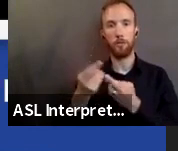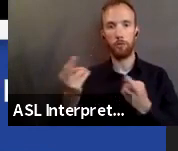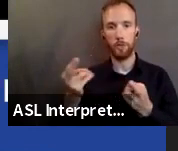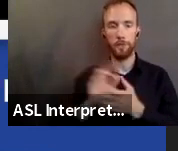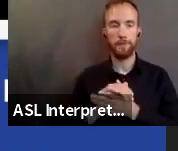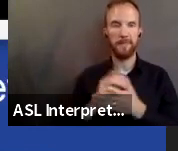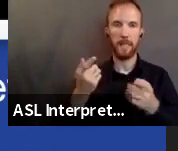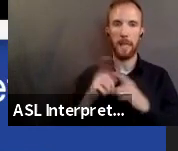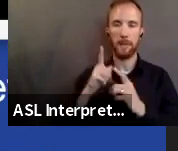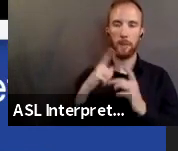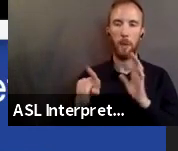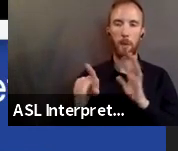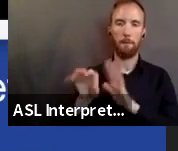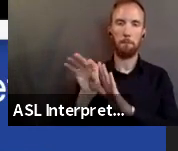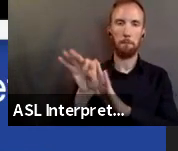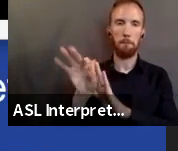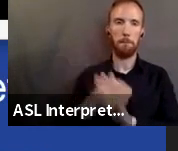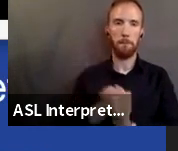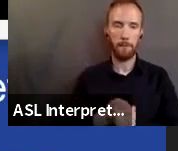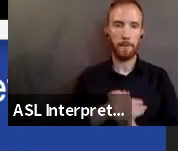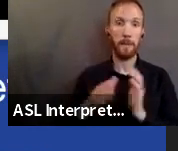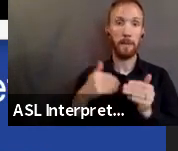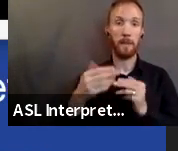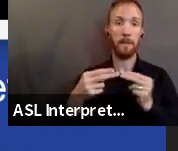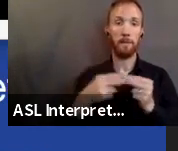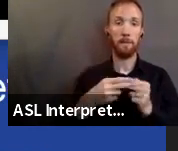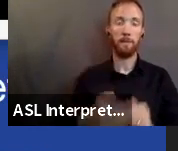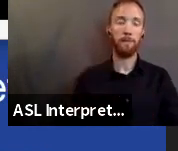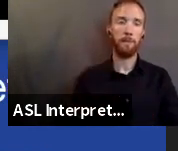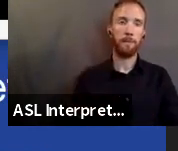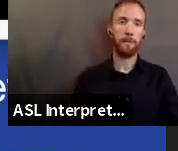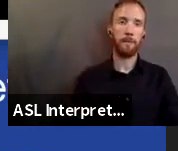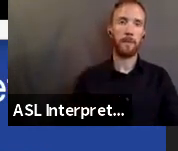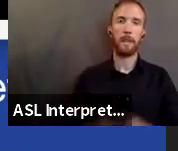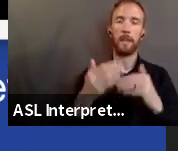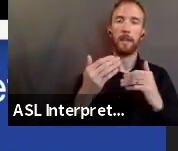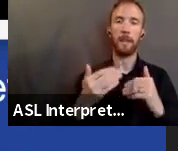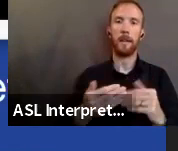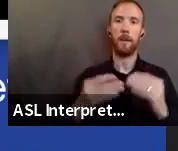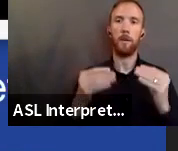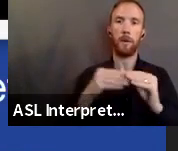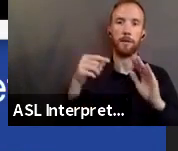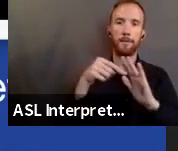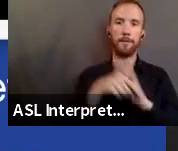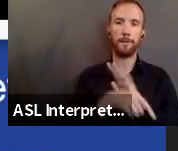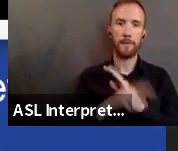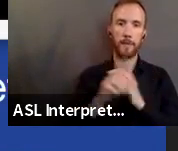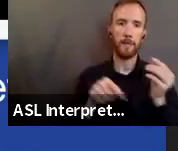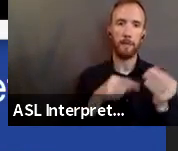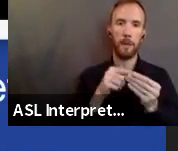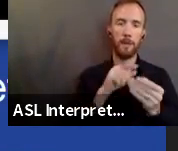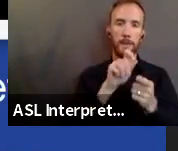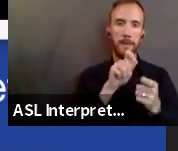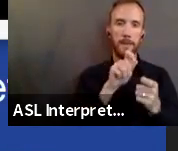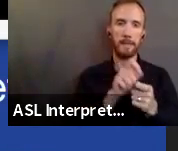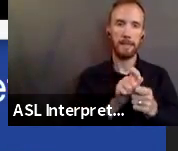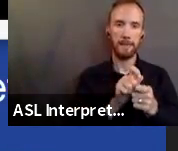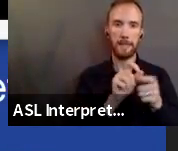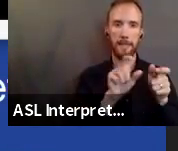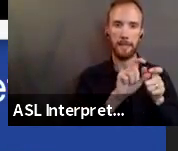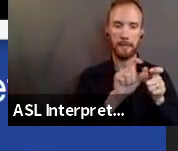next slide please i will now take a deeper dive into specific budget categories